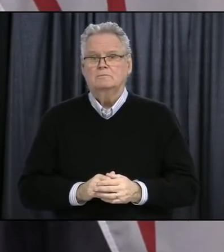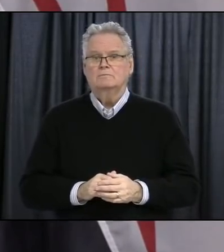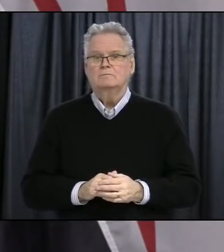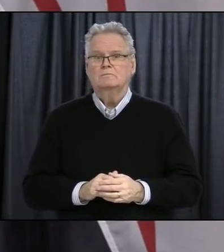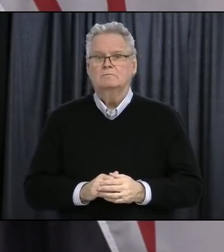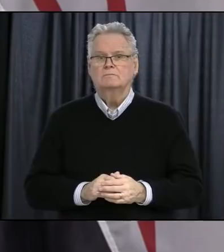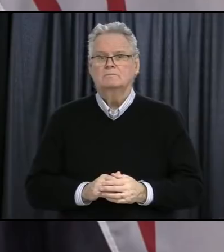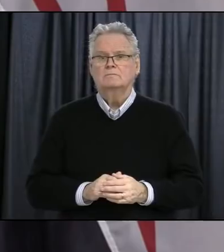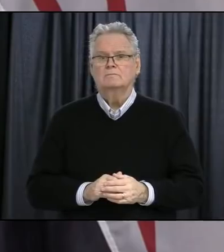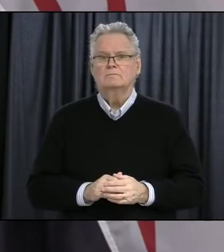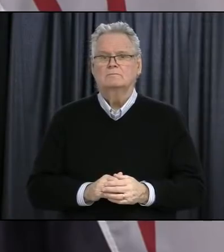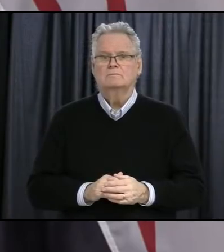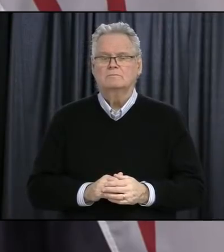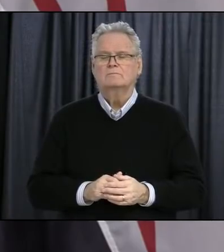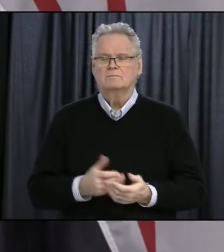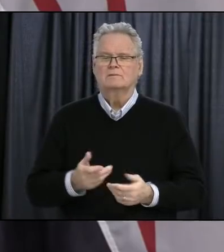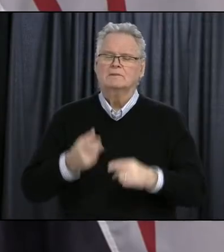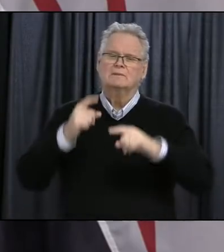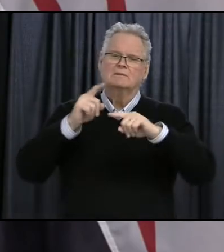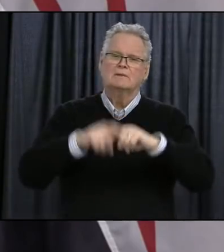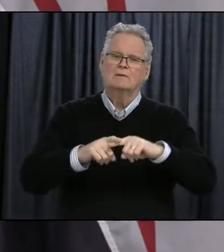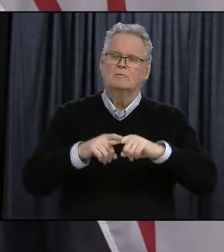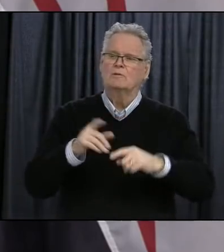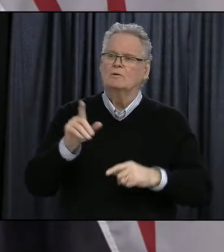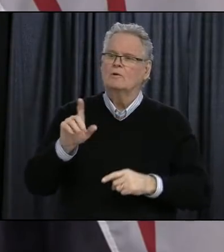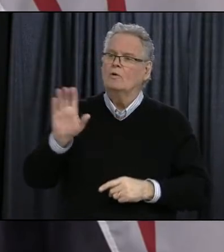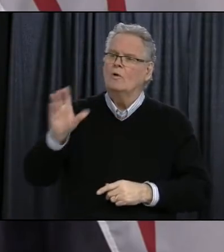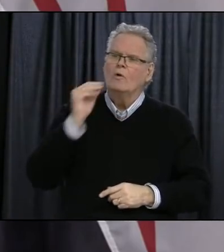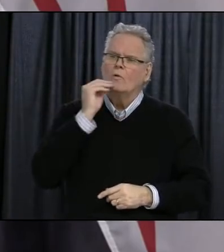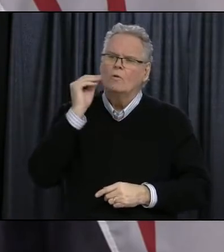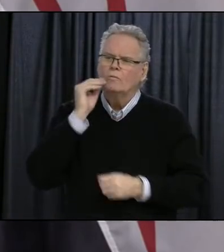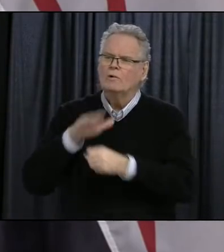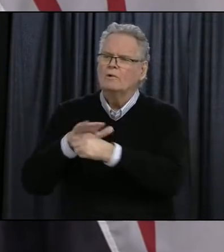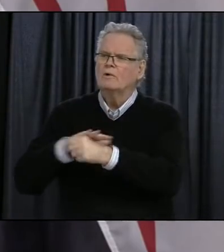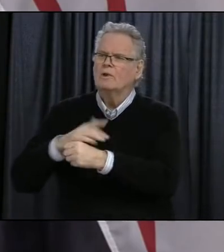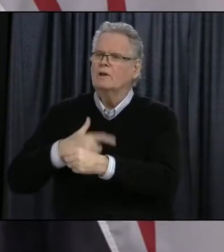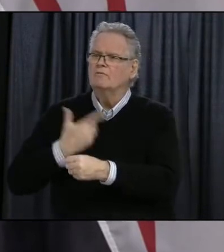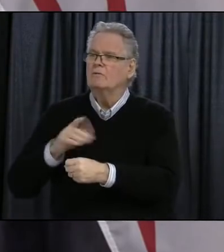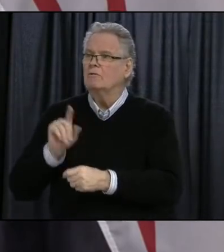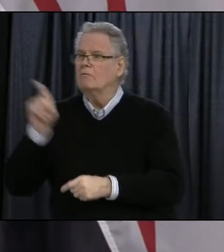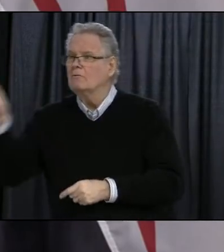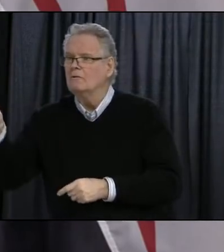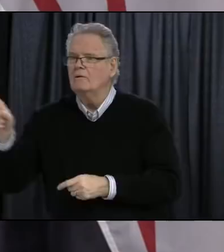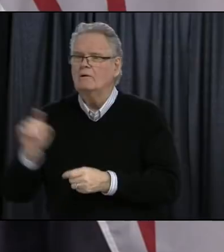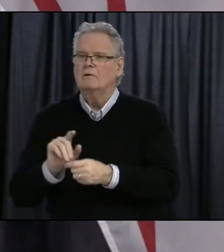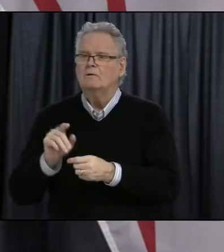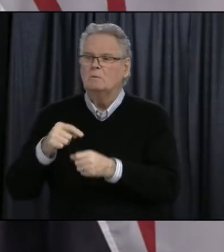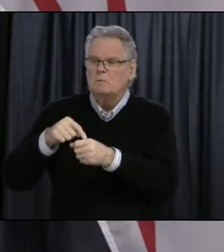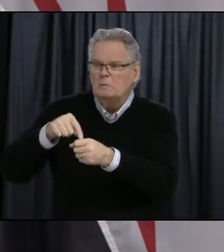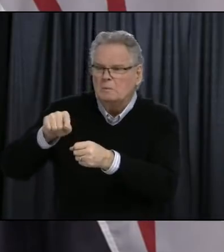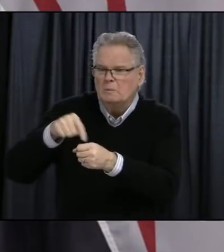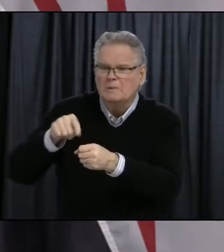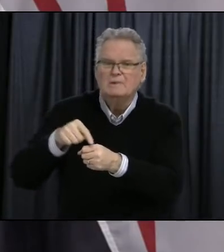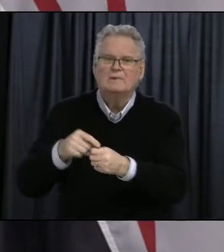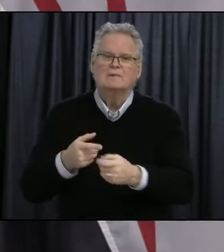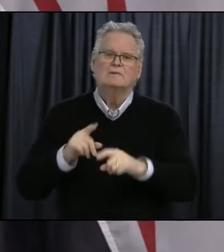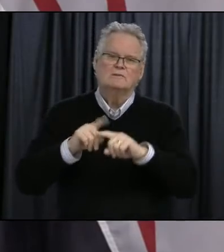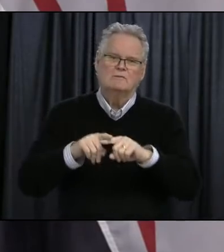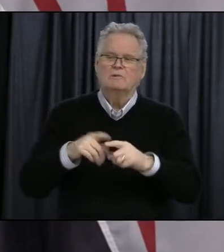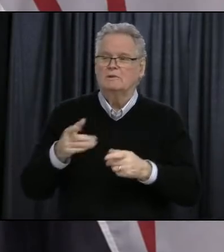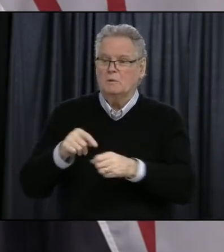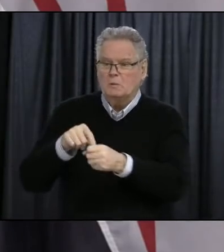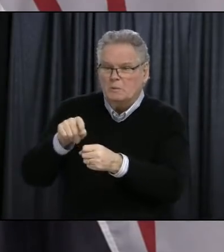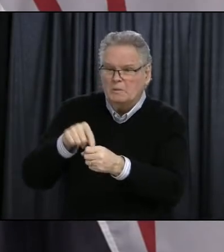nearby, and you know, depending on when they get to that area. So they'll be trying to book someone into the